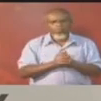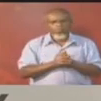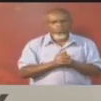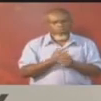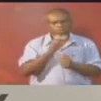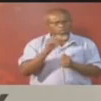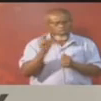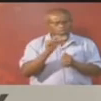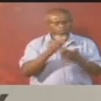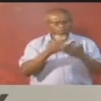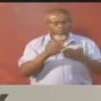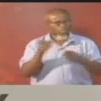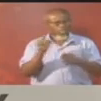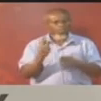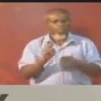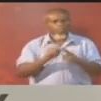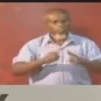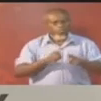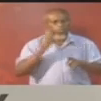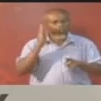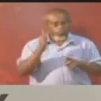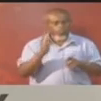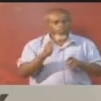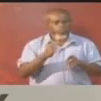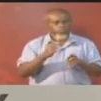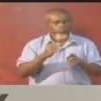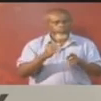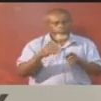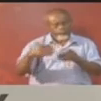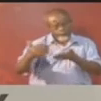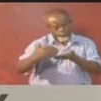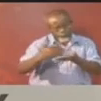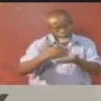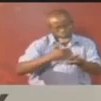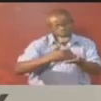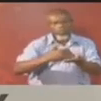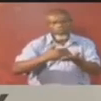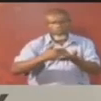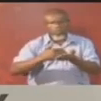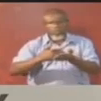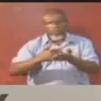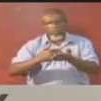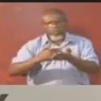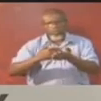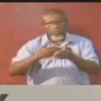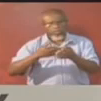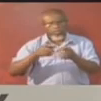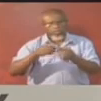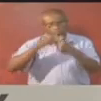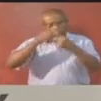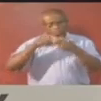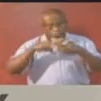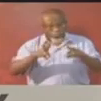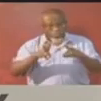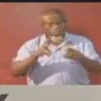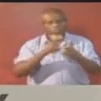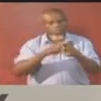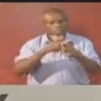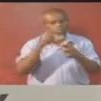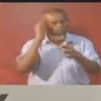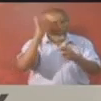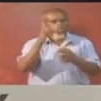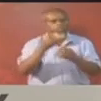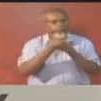previously. As soon as that information is compiled and analyzed in the appropriate format, then that update will be